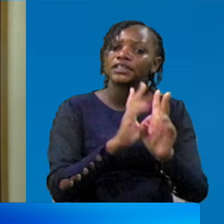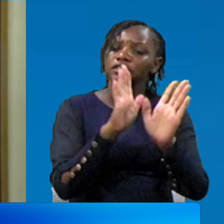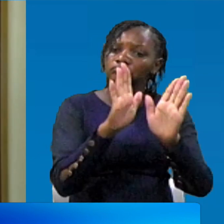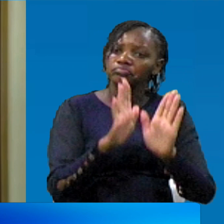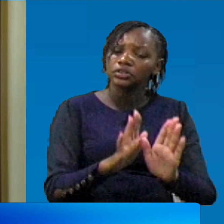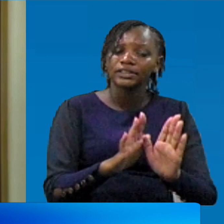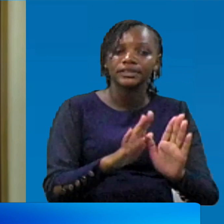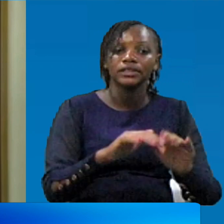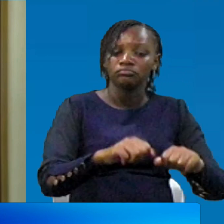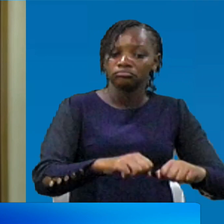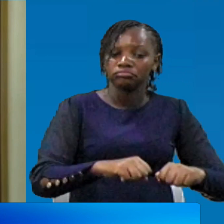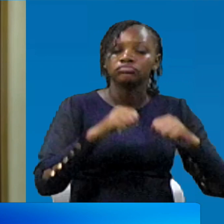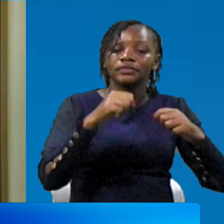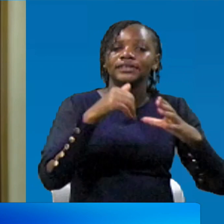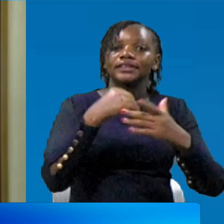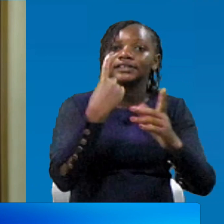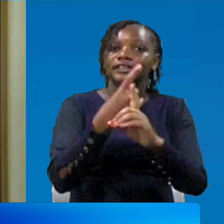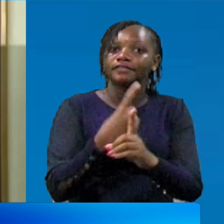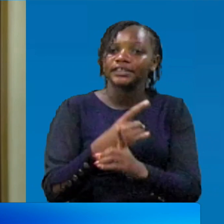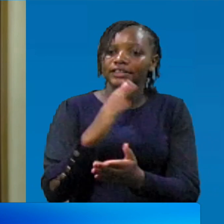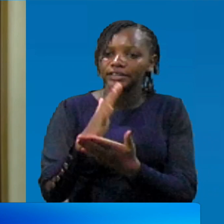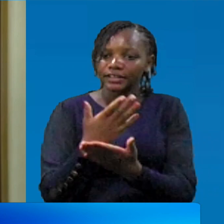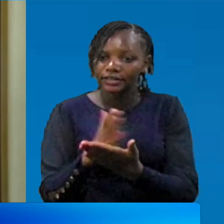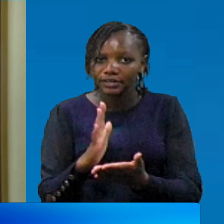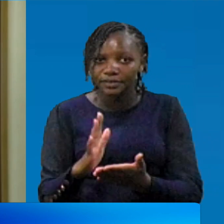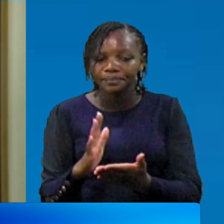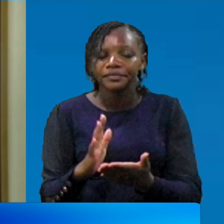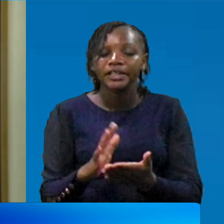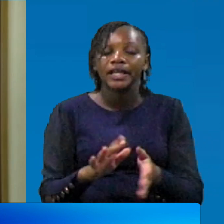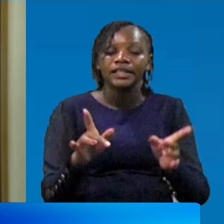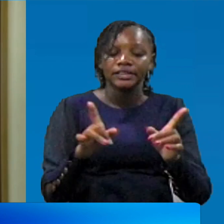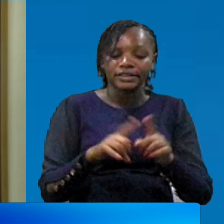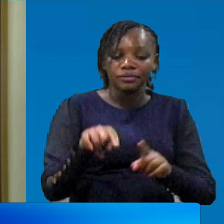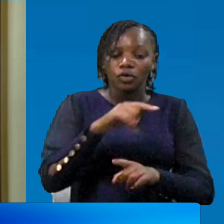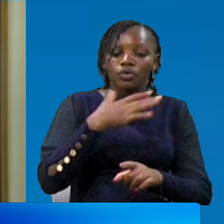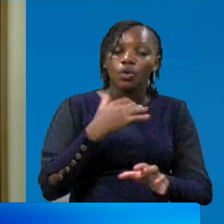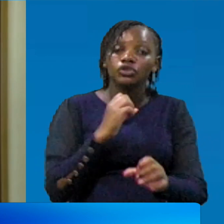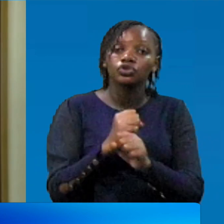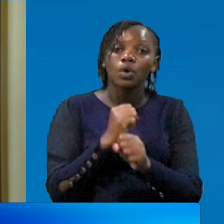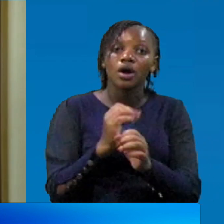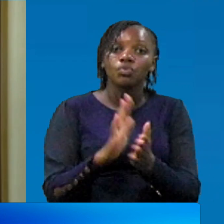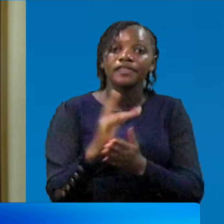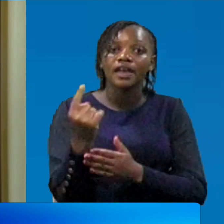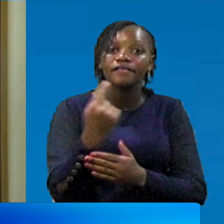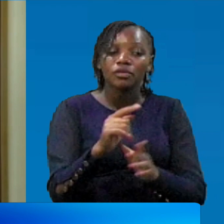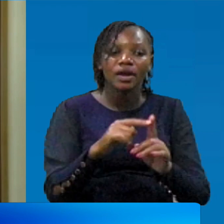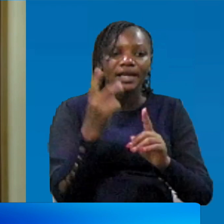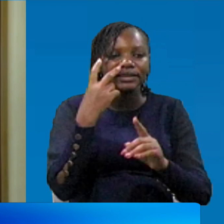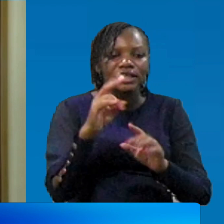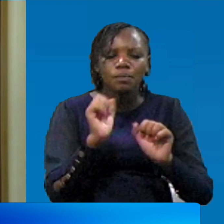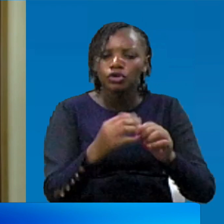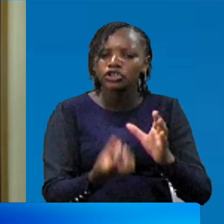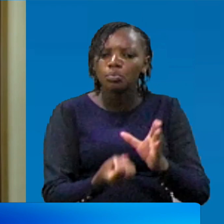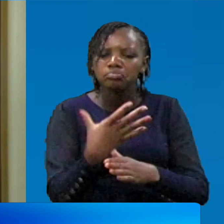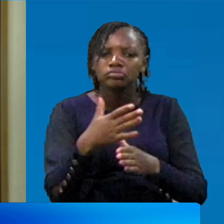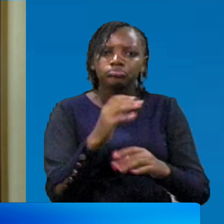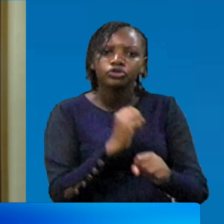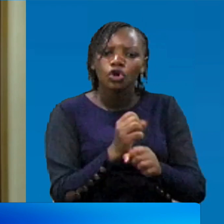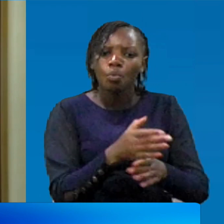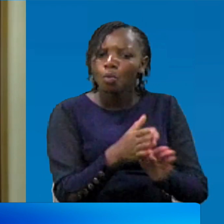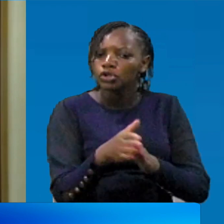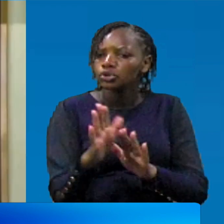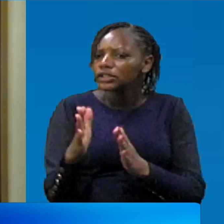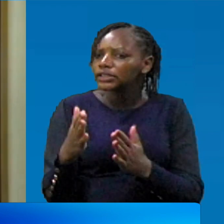in various sectors. And so we'll work together with everybody to see how do we create jobs everywhere in this